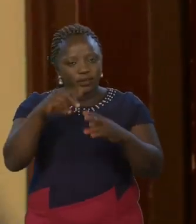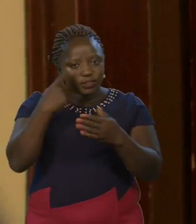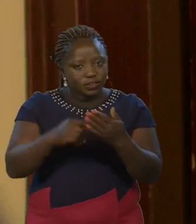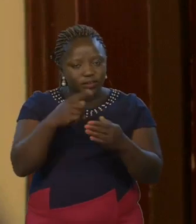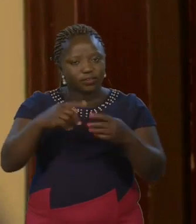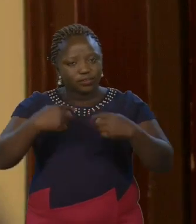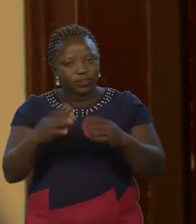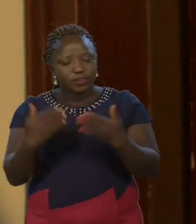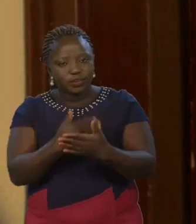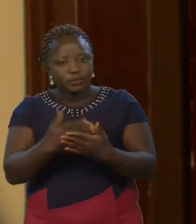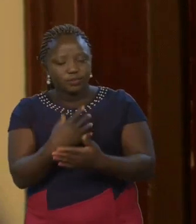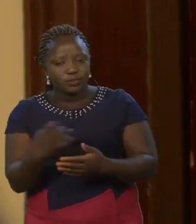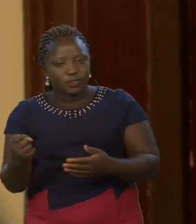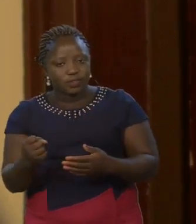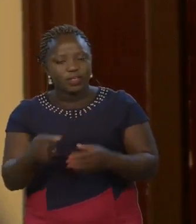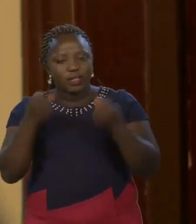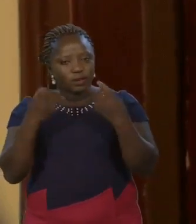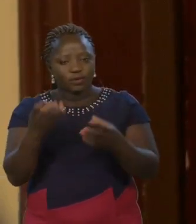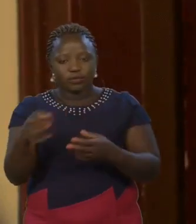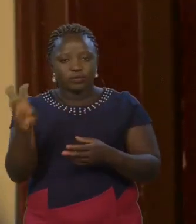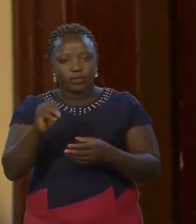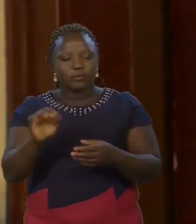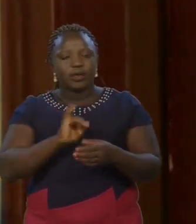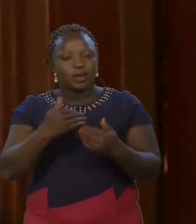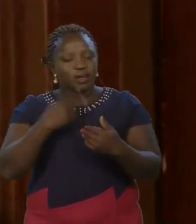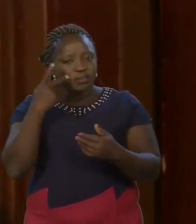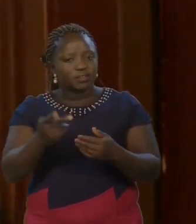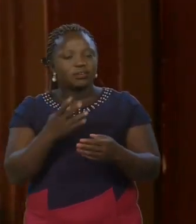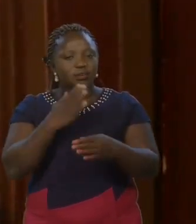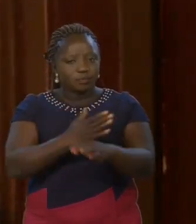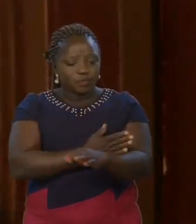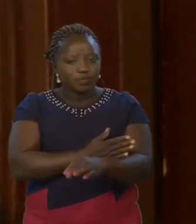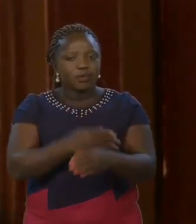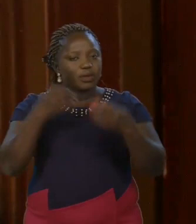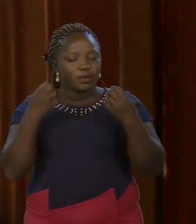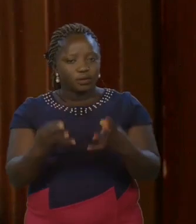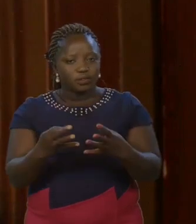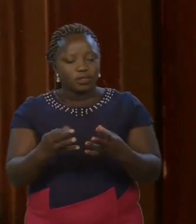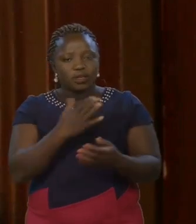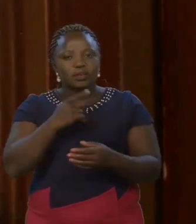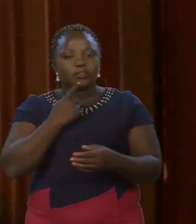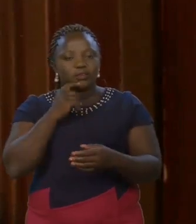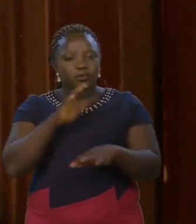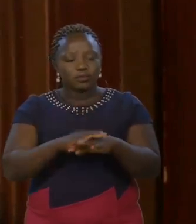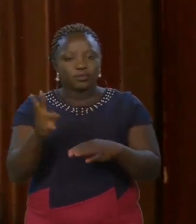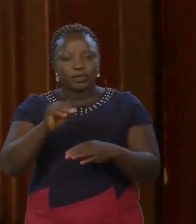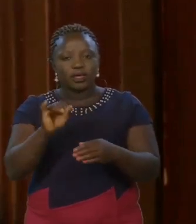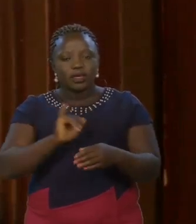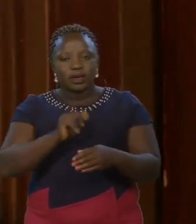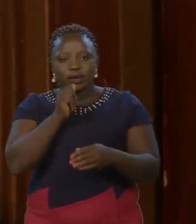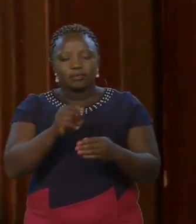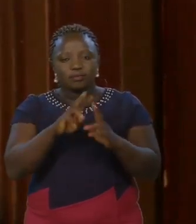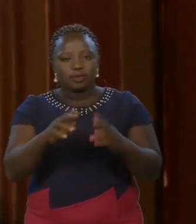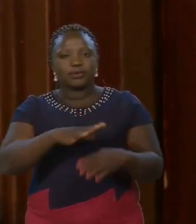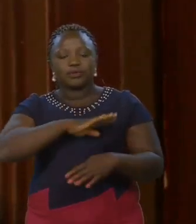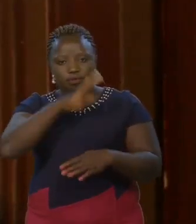browsing things, trying new things, a lot of them, yeah. So we've seen improvement, a lot of improvement and commitment. I'm really, really confident